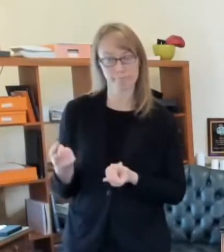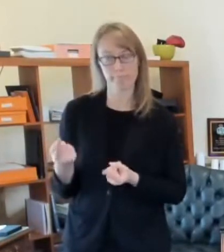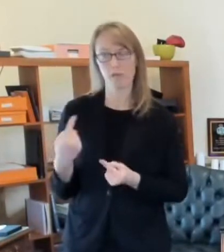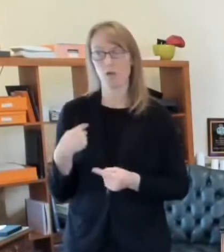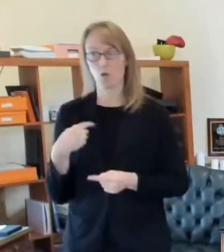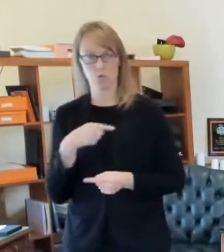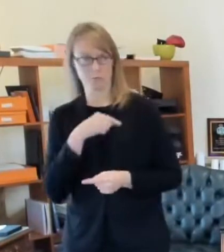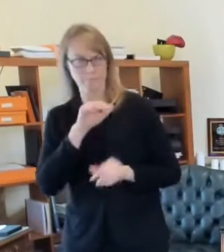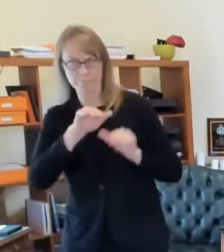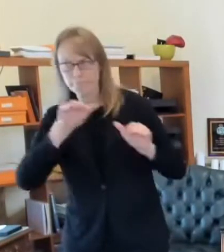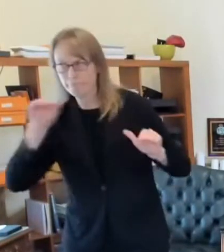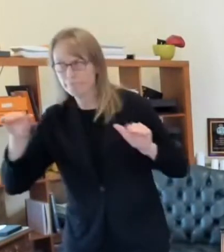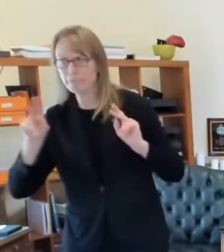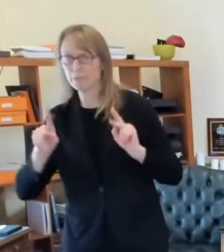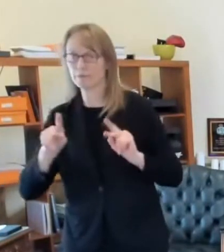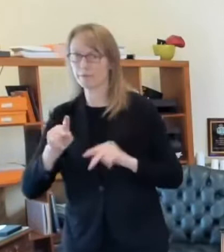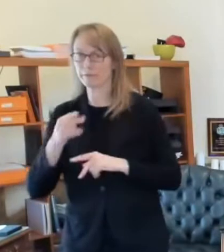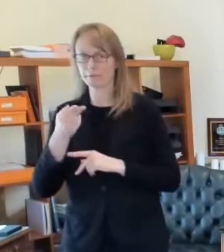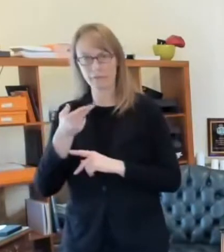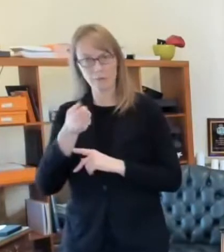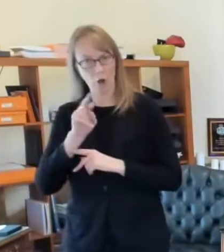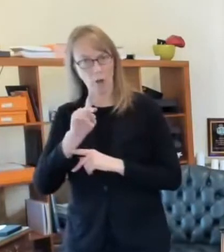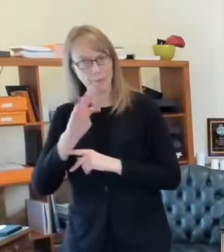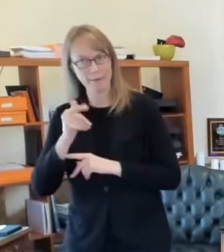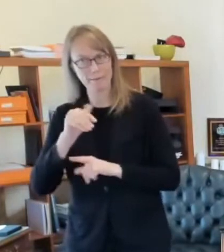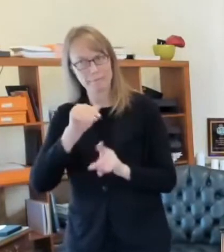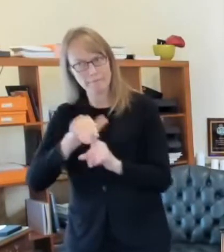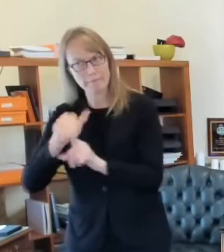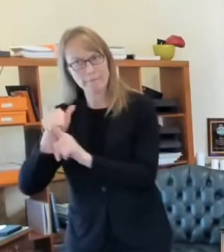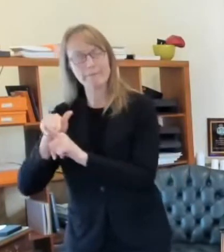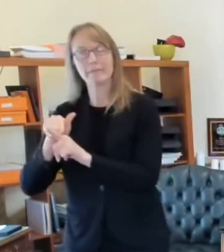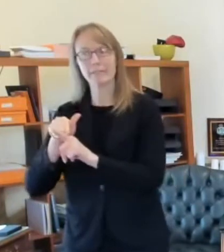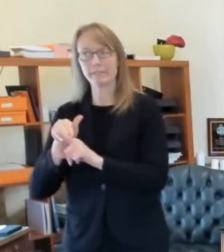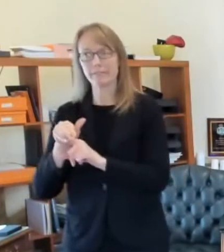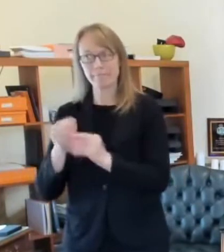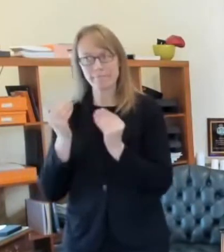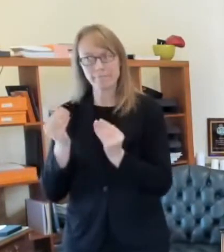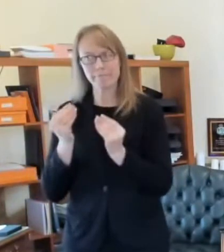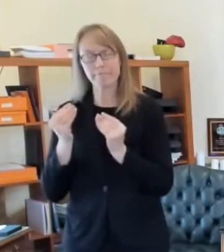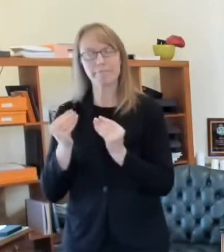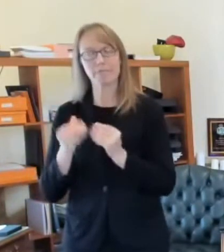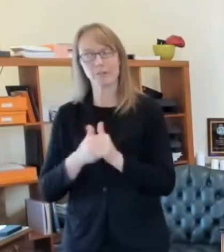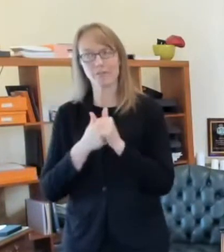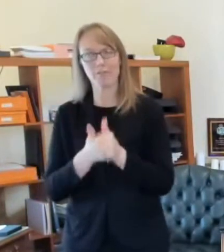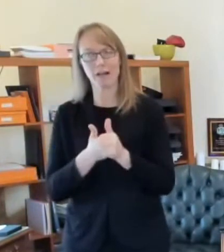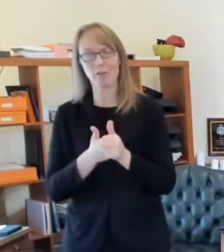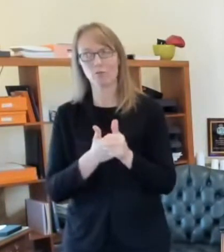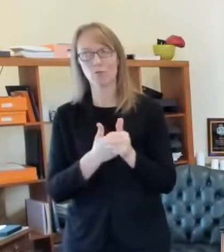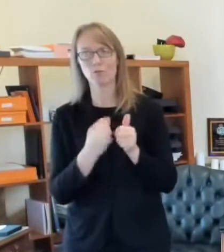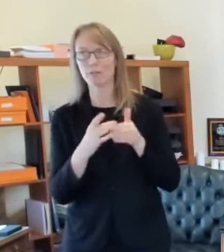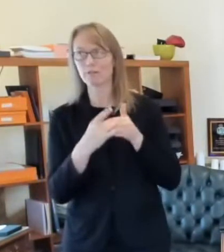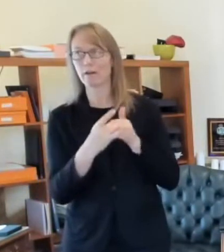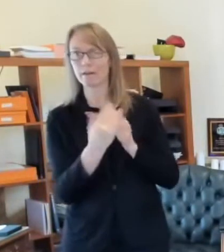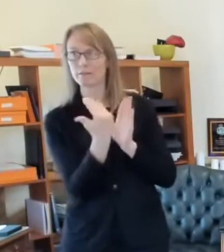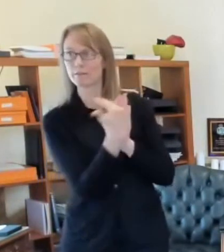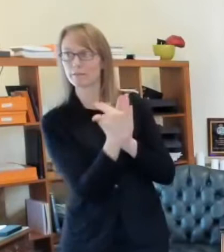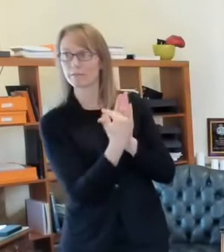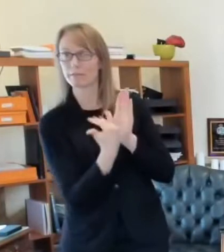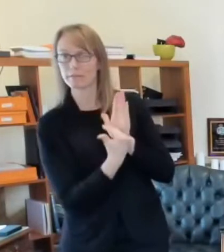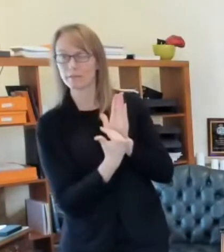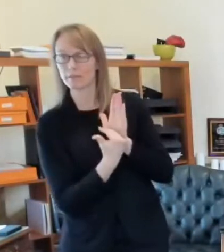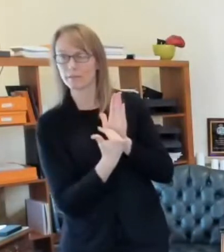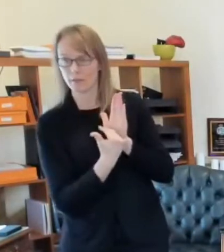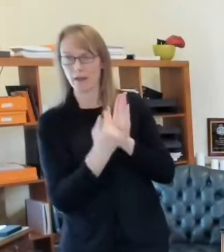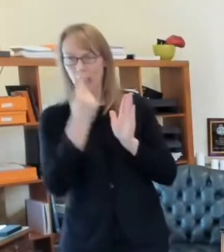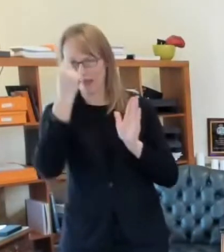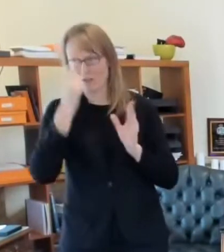reminding people, harping on people to follow these mitigation strategies. I do believe that more people are more